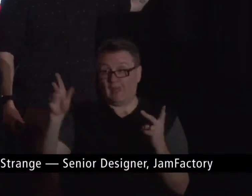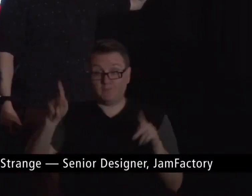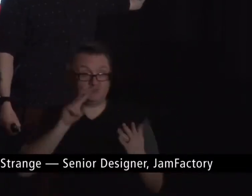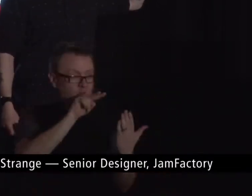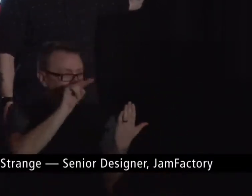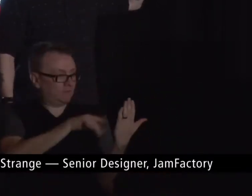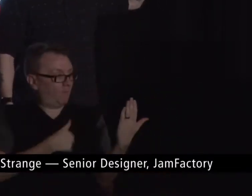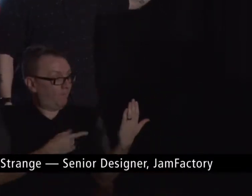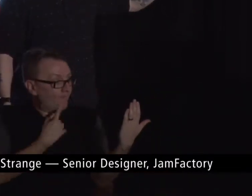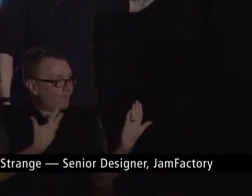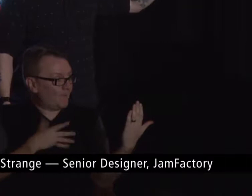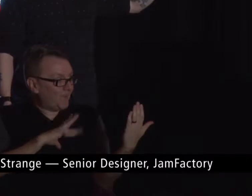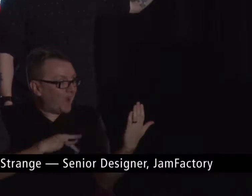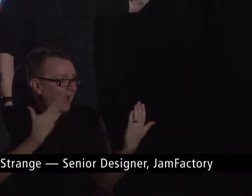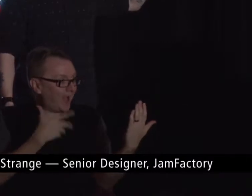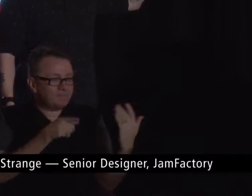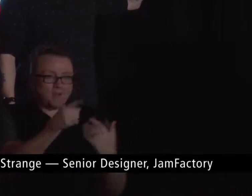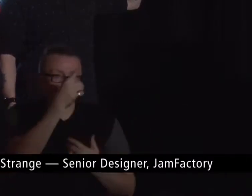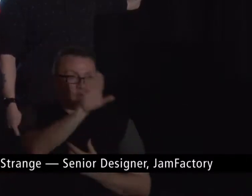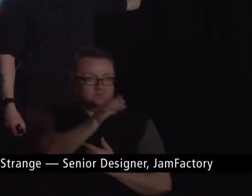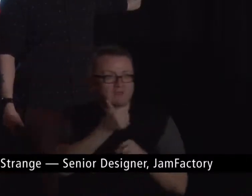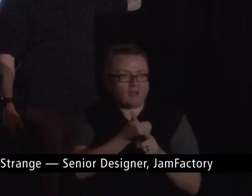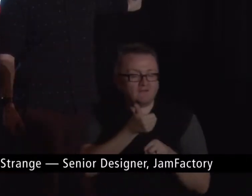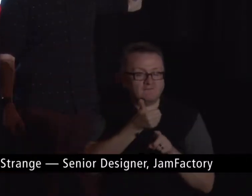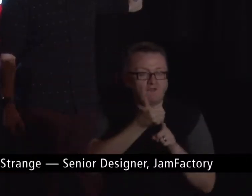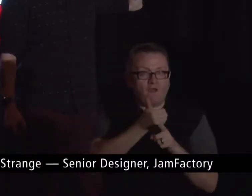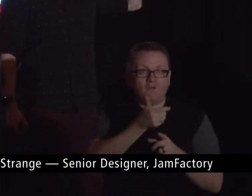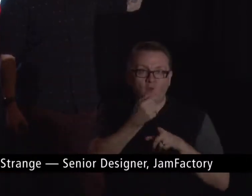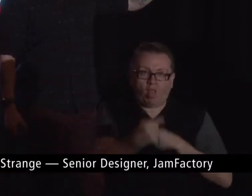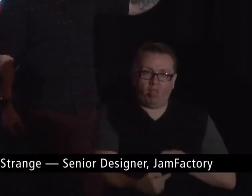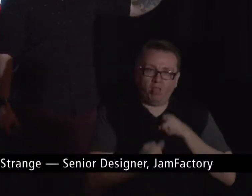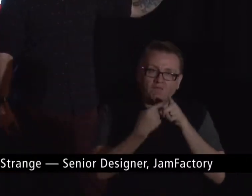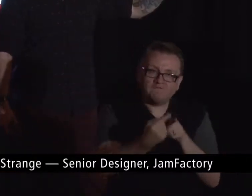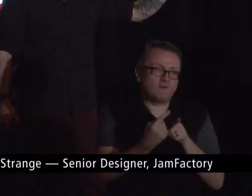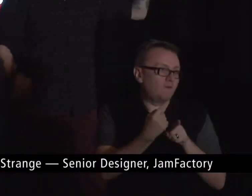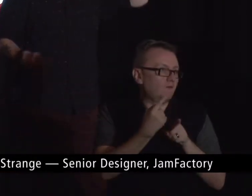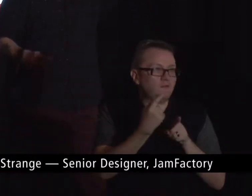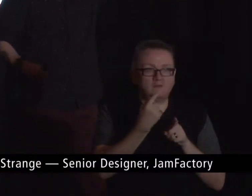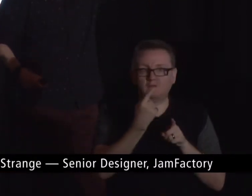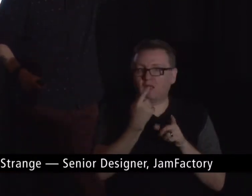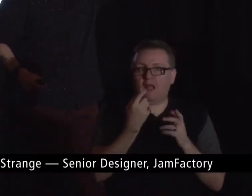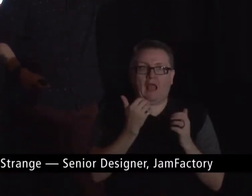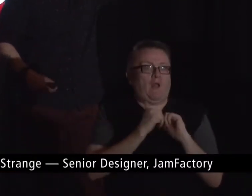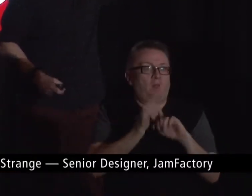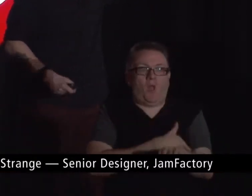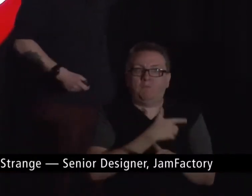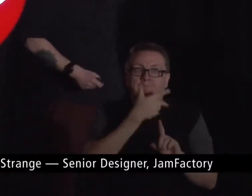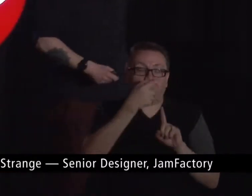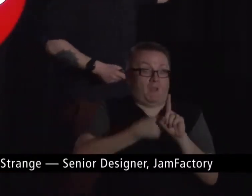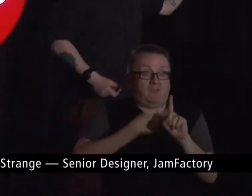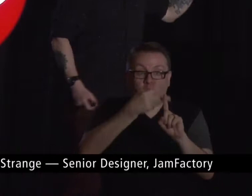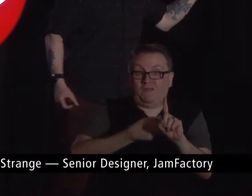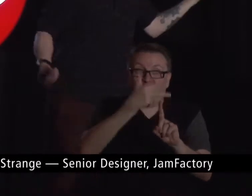for the whole thing and made it up as you went along and you were just pulling your hair out.